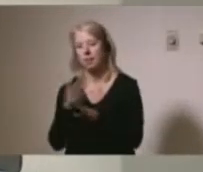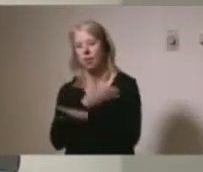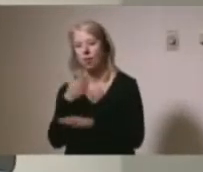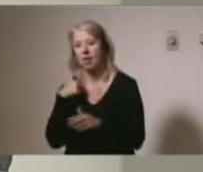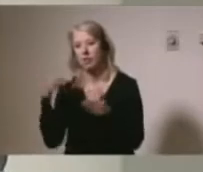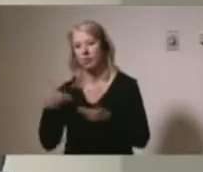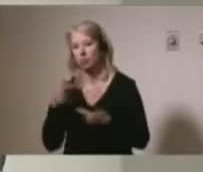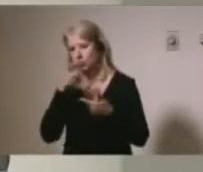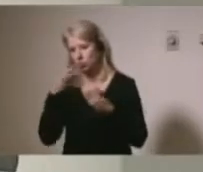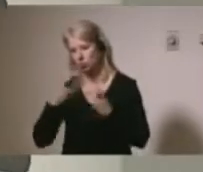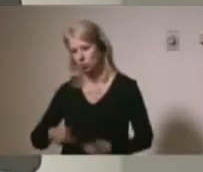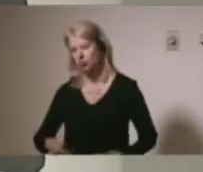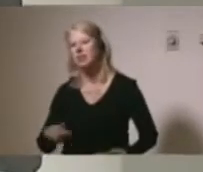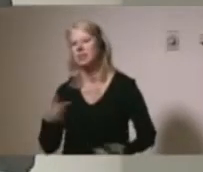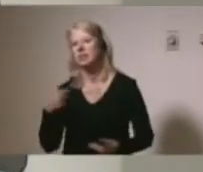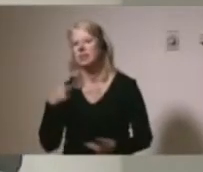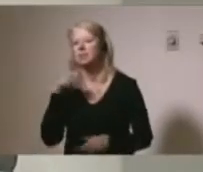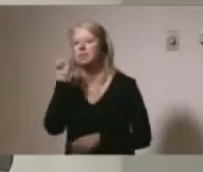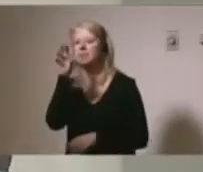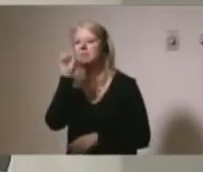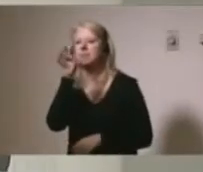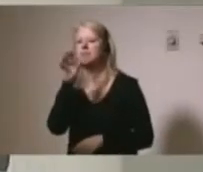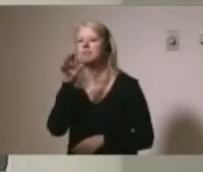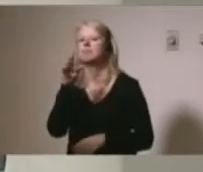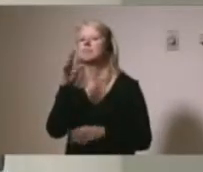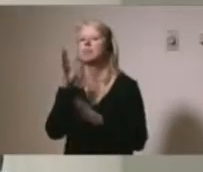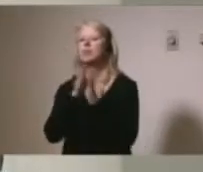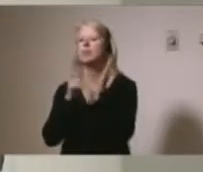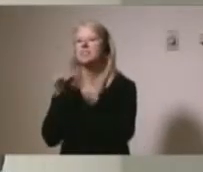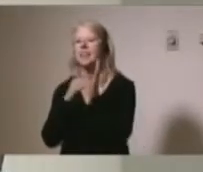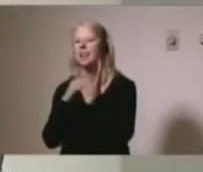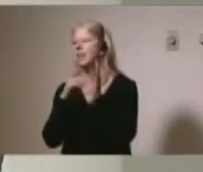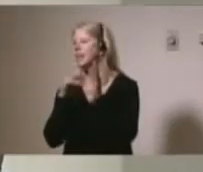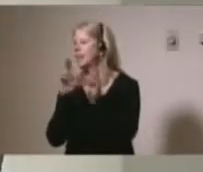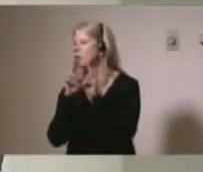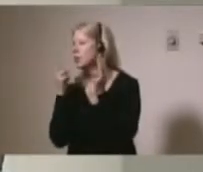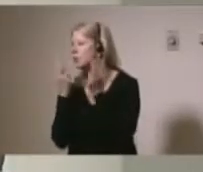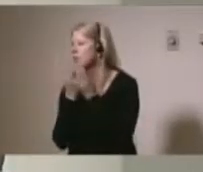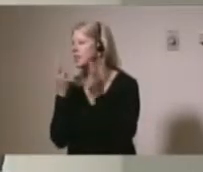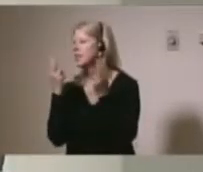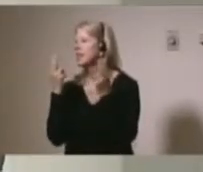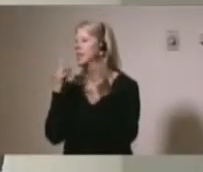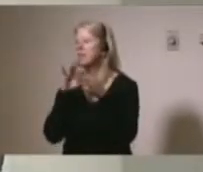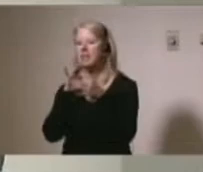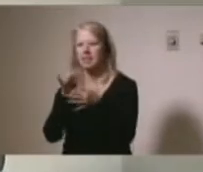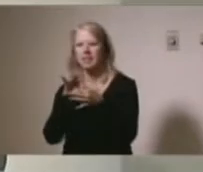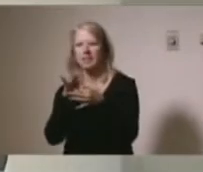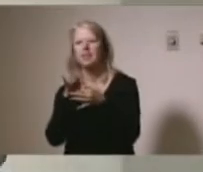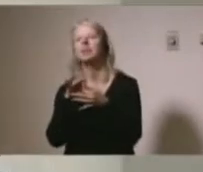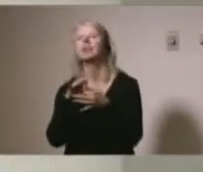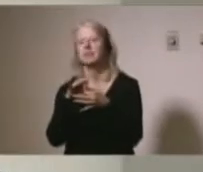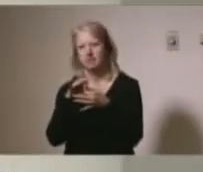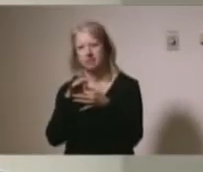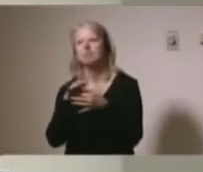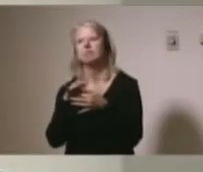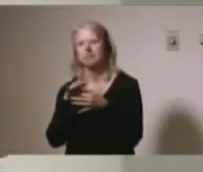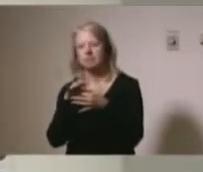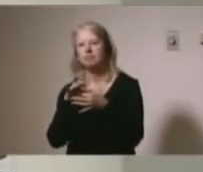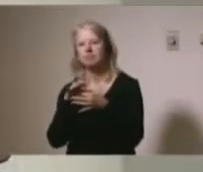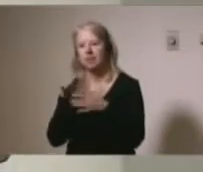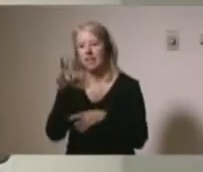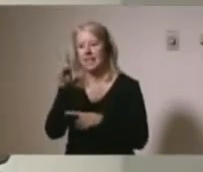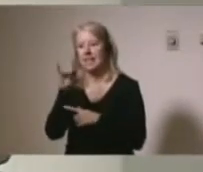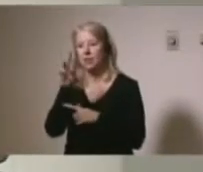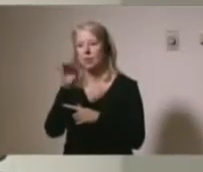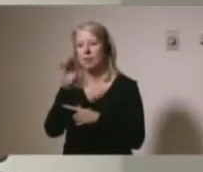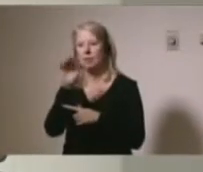information about the New Zealand political and union scenes, the New Zealand postal sector, and the Kiwi